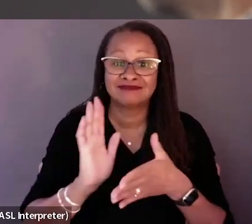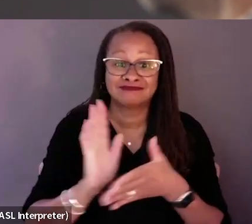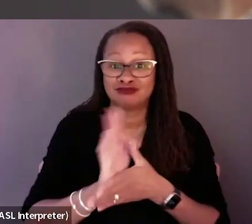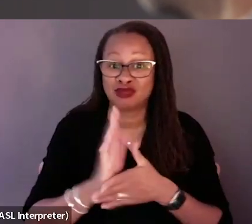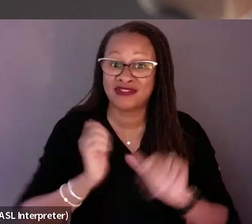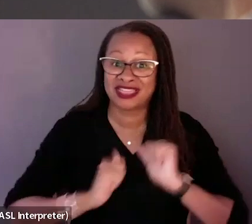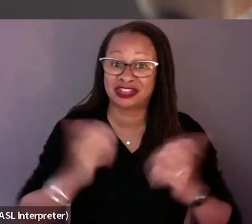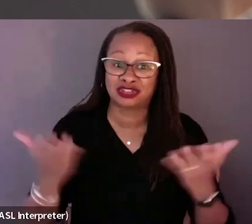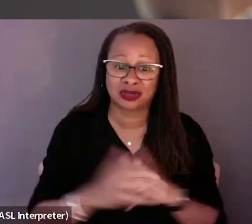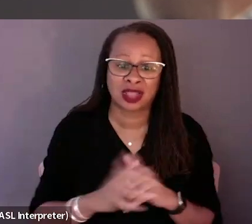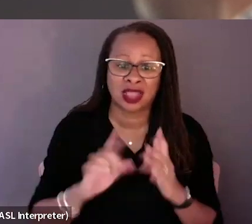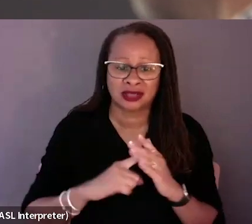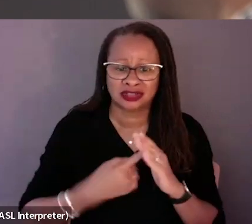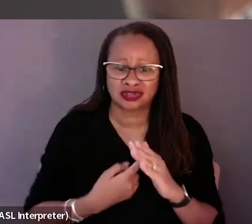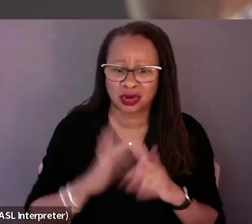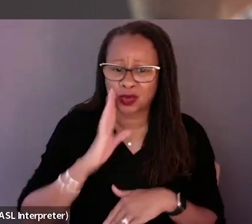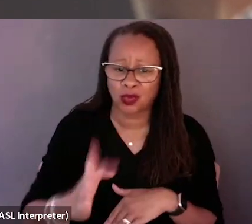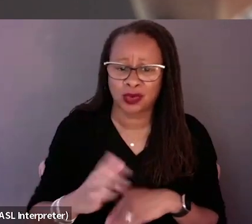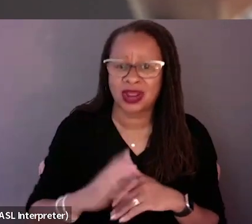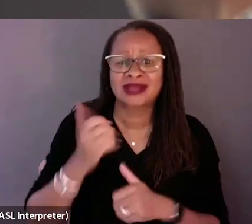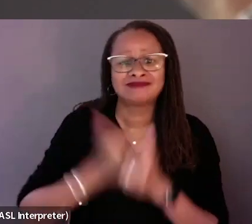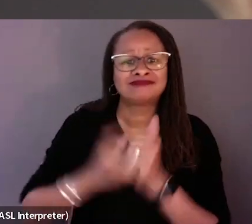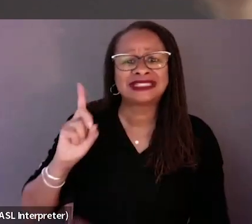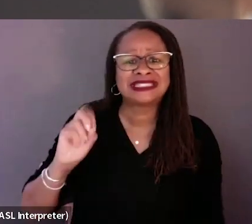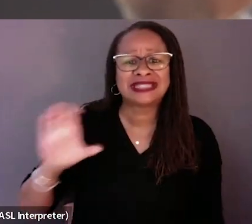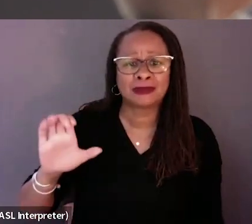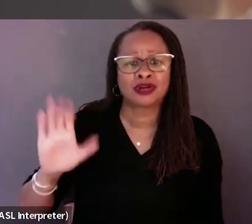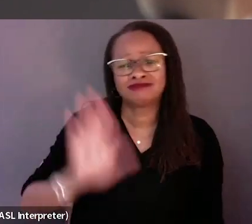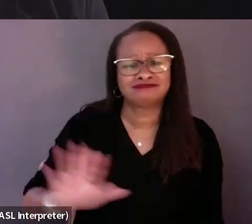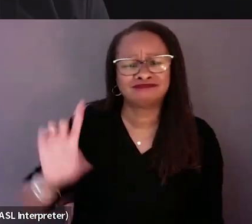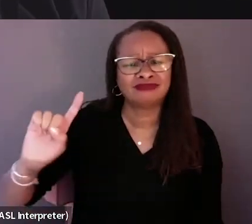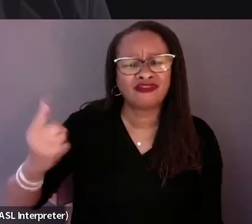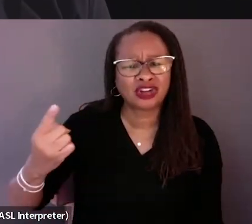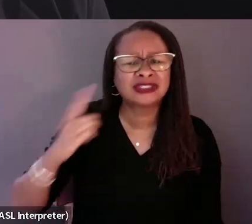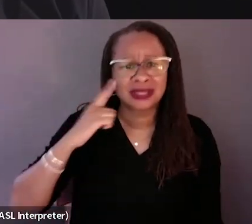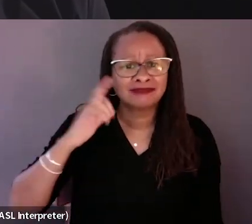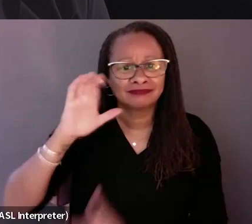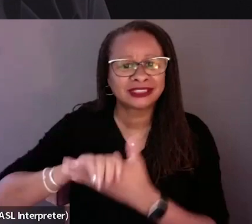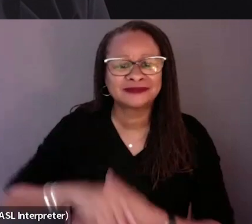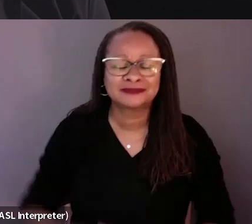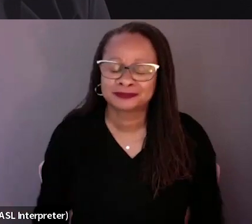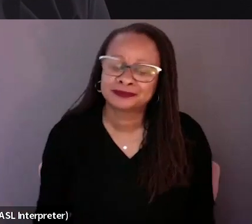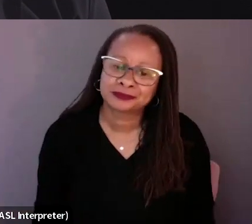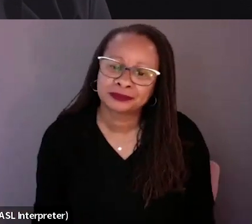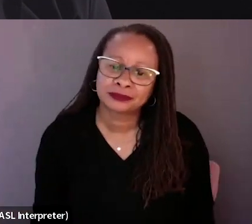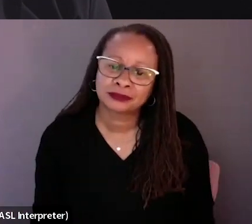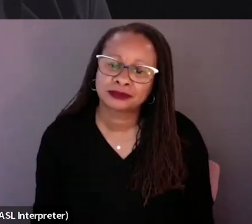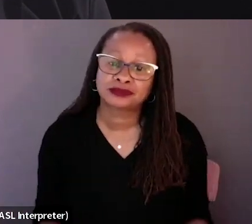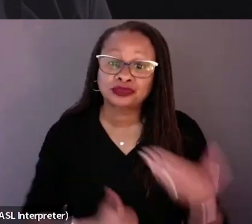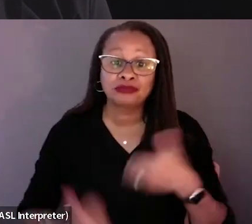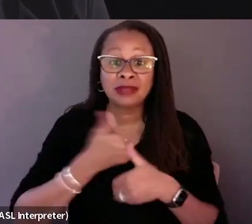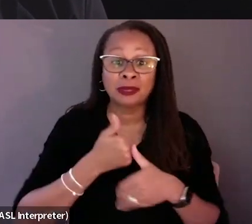We are starting at early December 1st, I think. And you premiered, as you